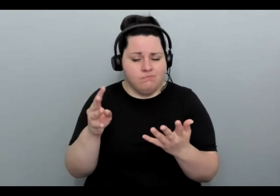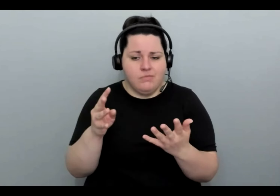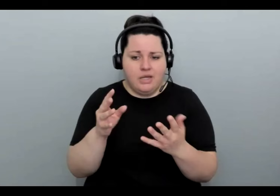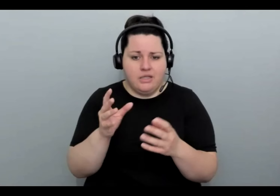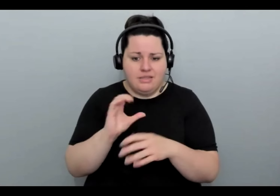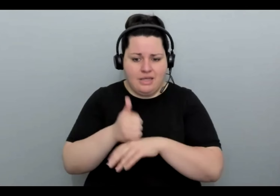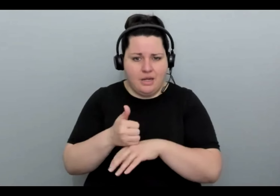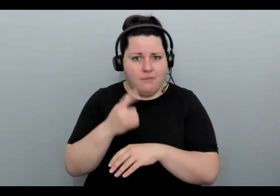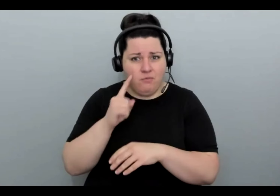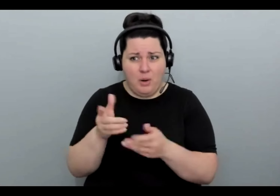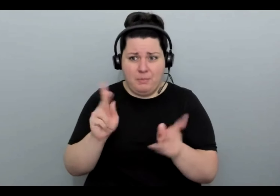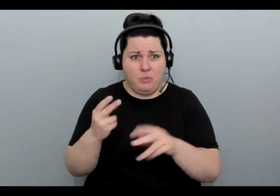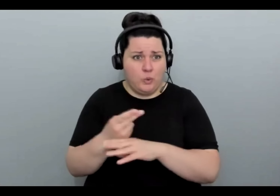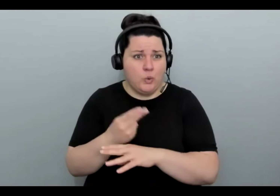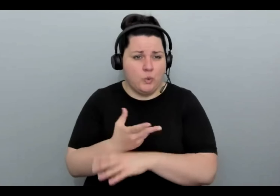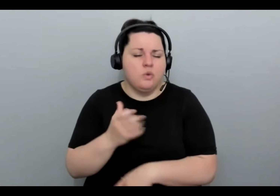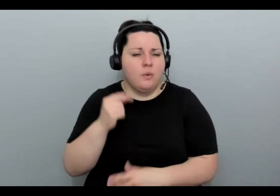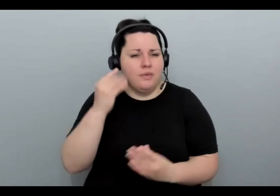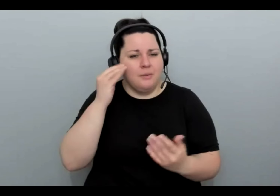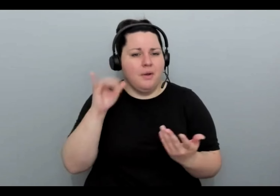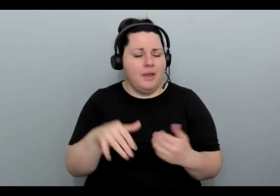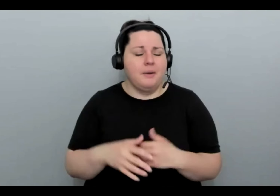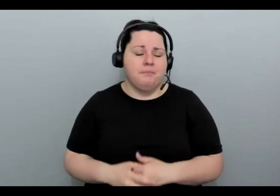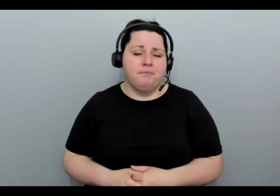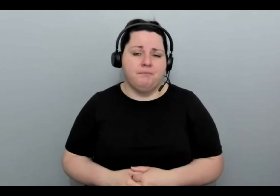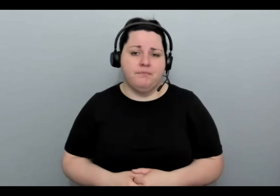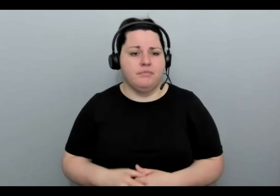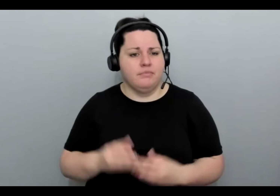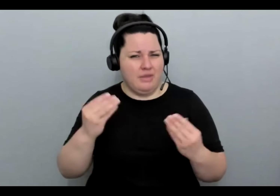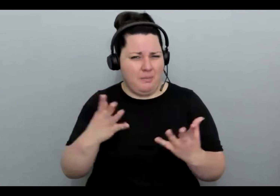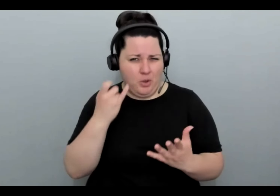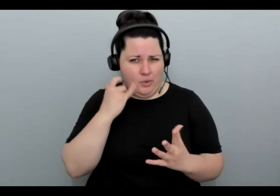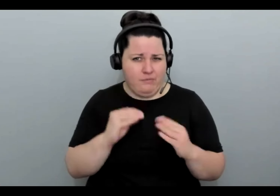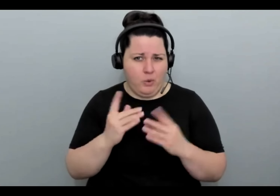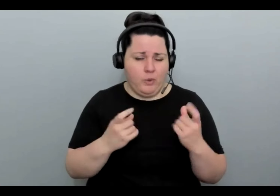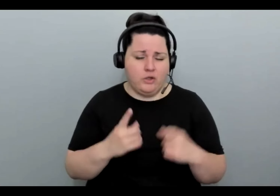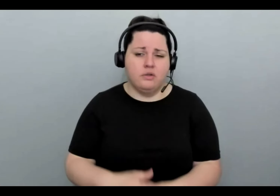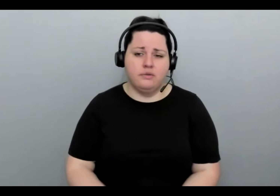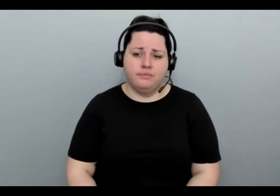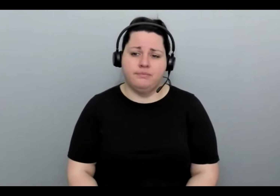So just consider that as you're putting together your work. Let me know if you have more questions.